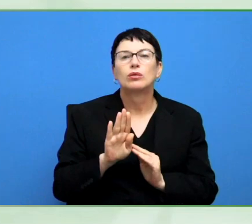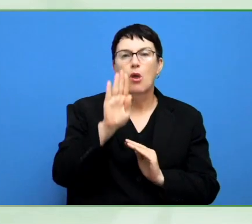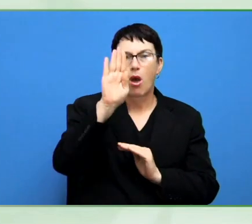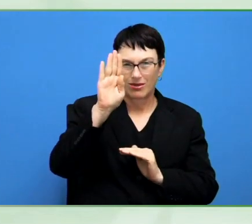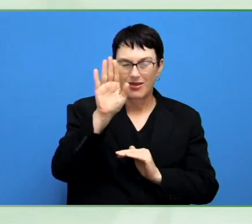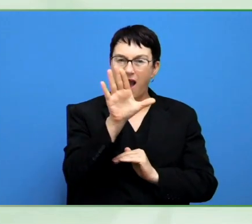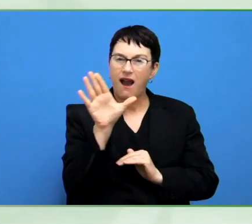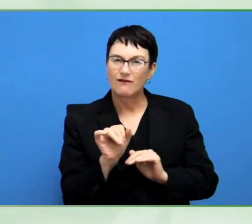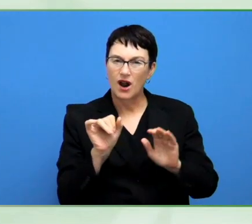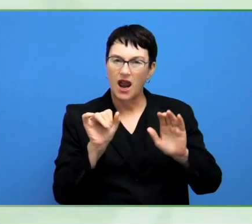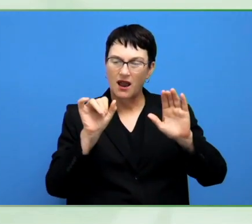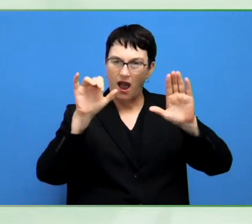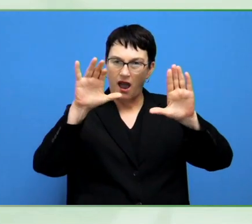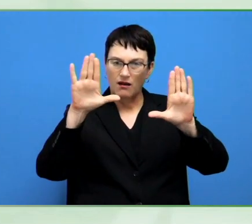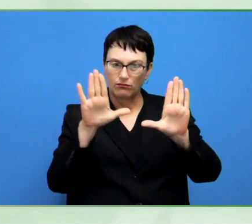Europe, and the Middle East.